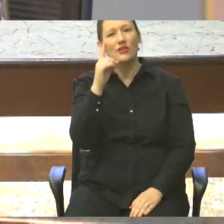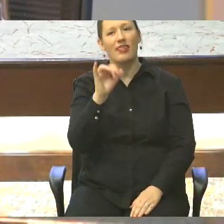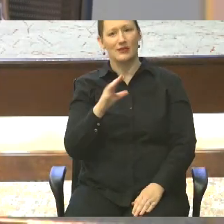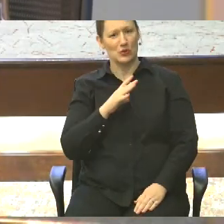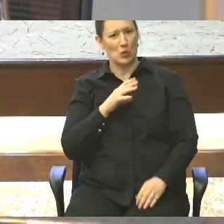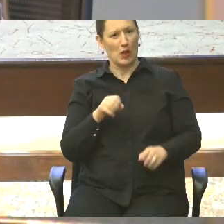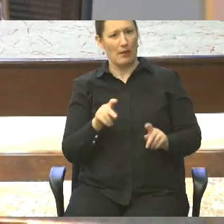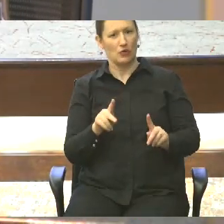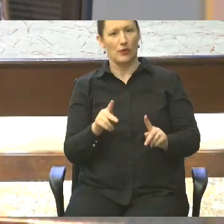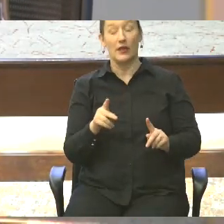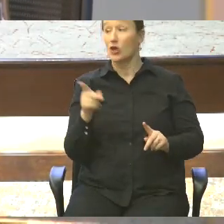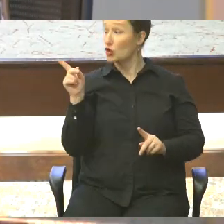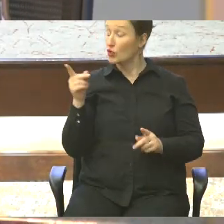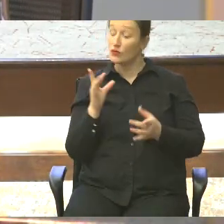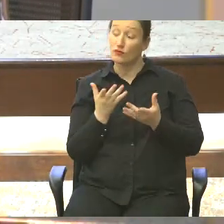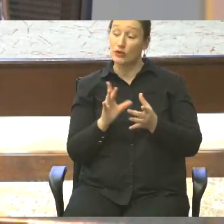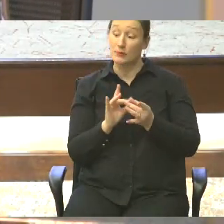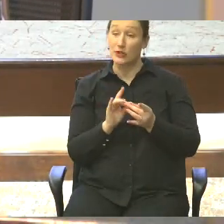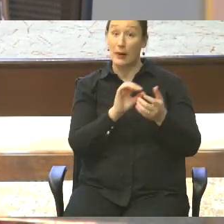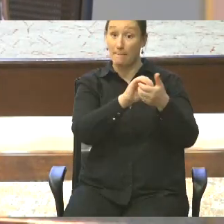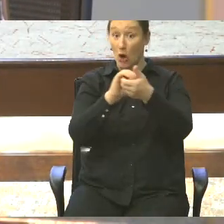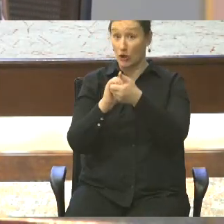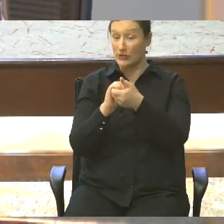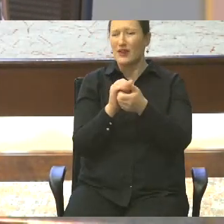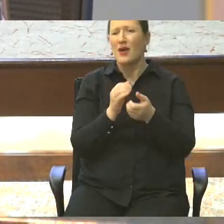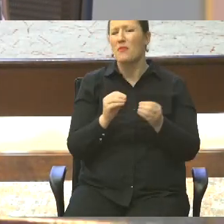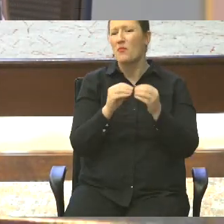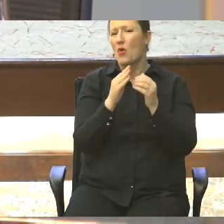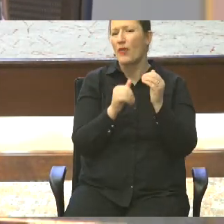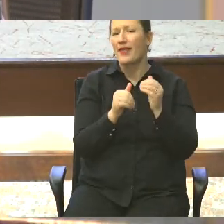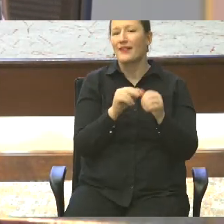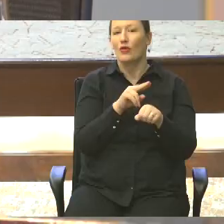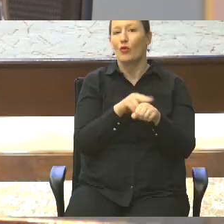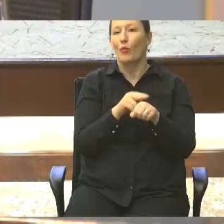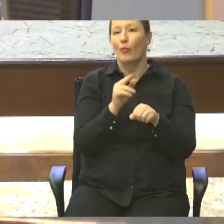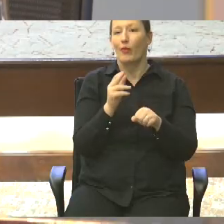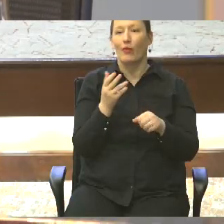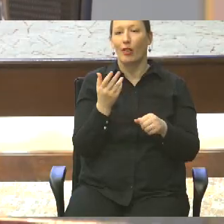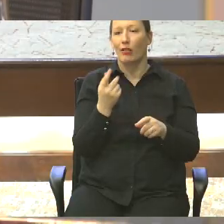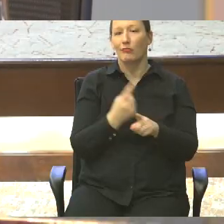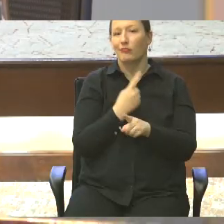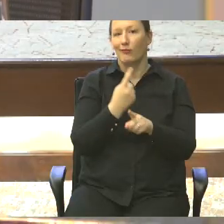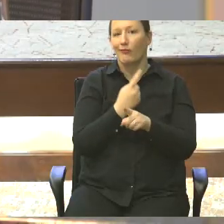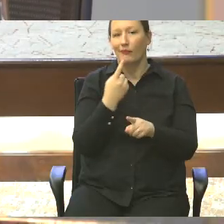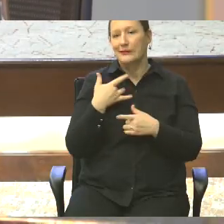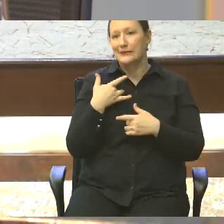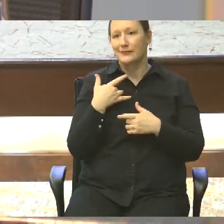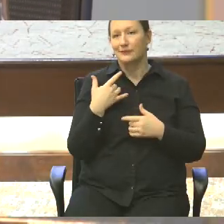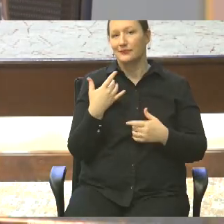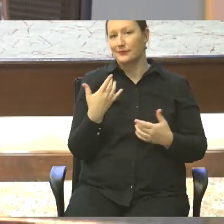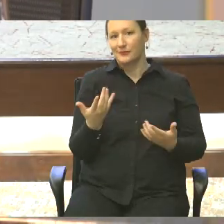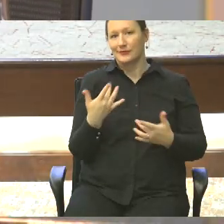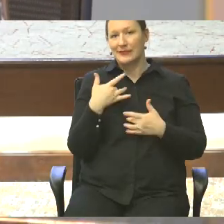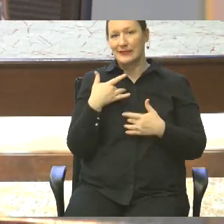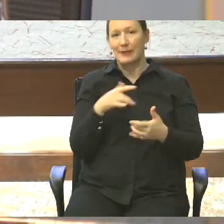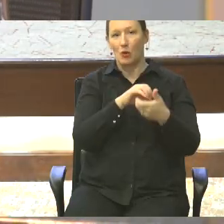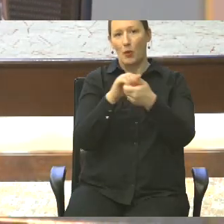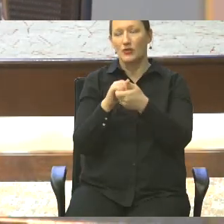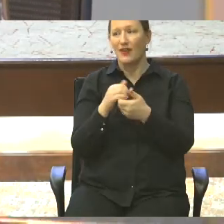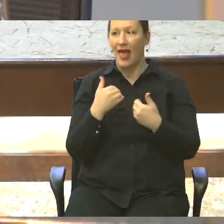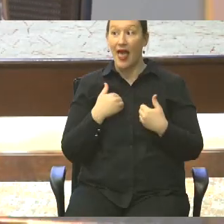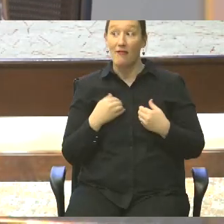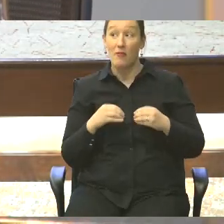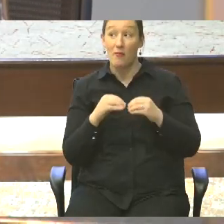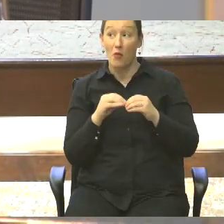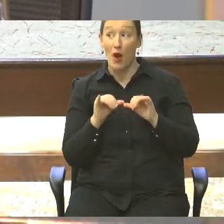You mentioned partners, more than just the usual suspects, the opportunity to partner. Because we've got lots of awesome engineering firms in our